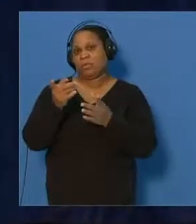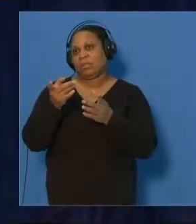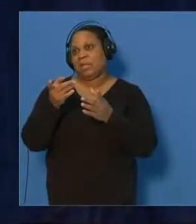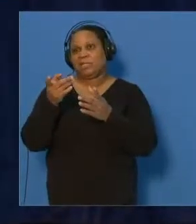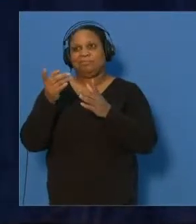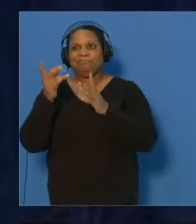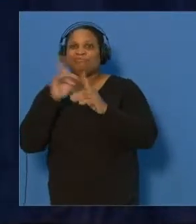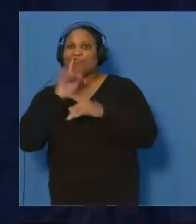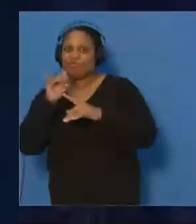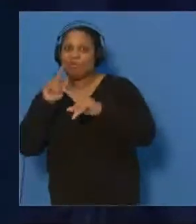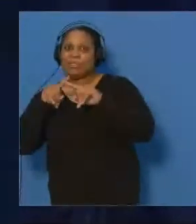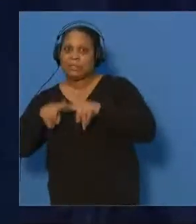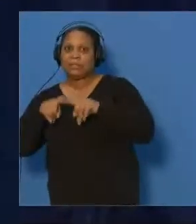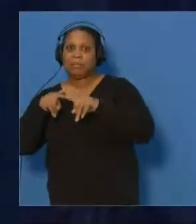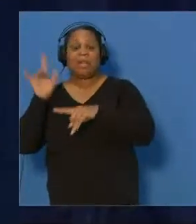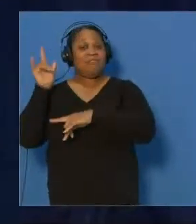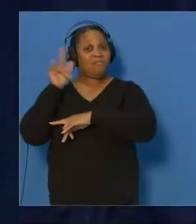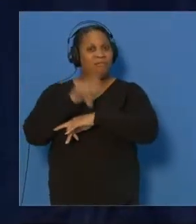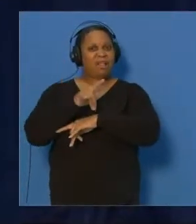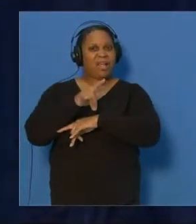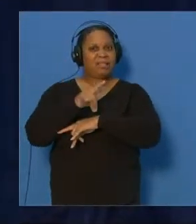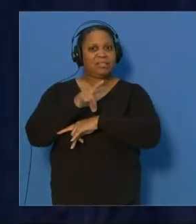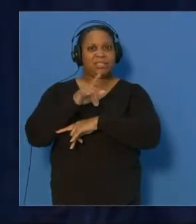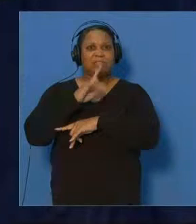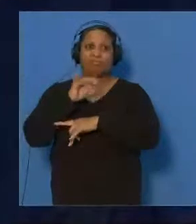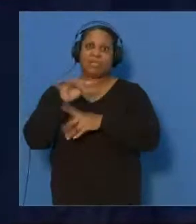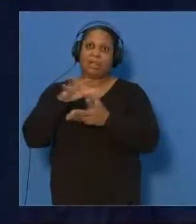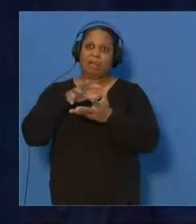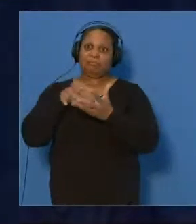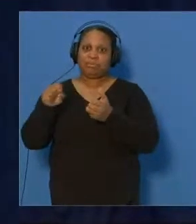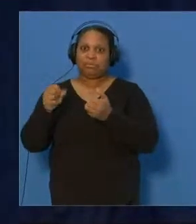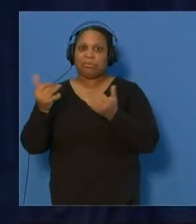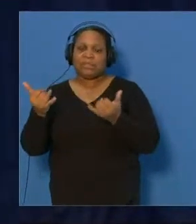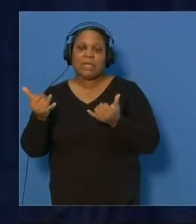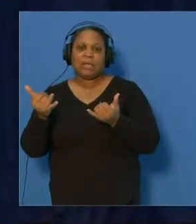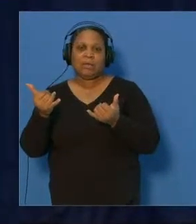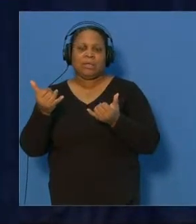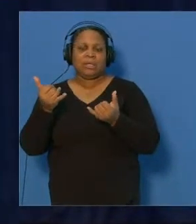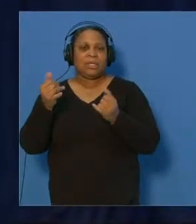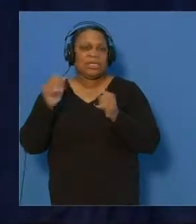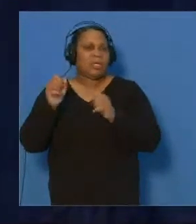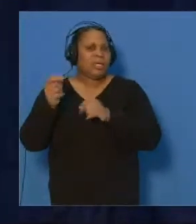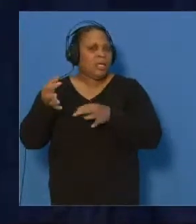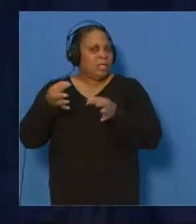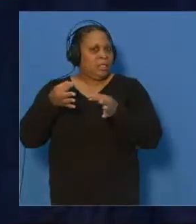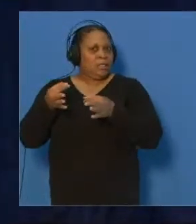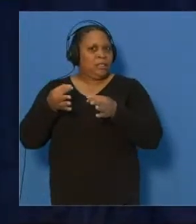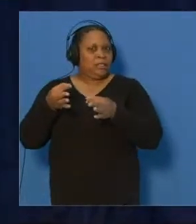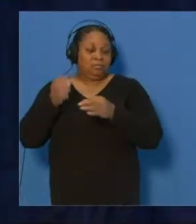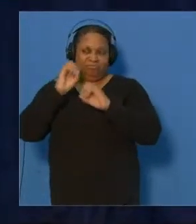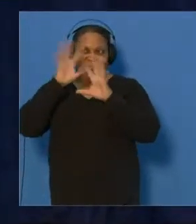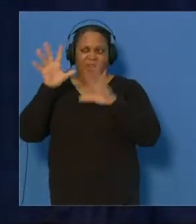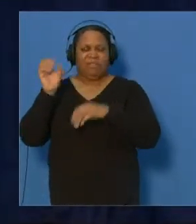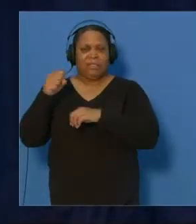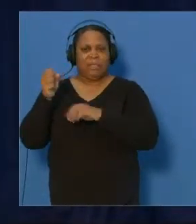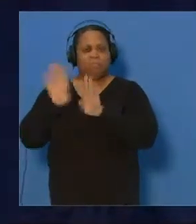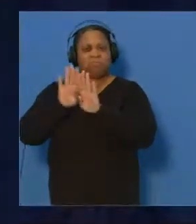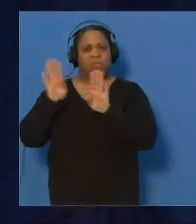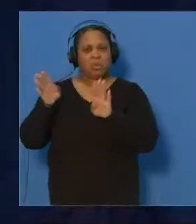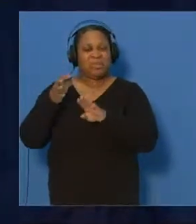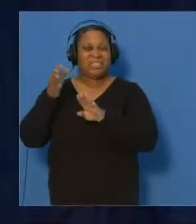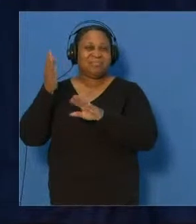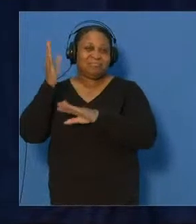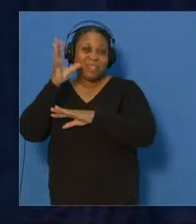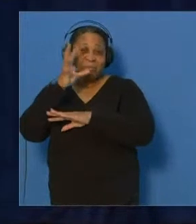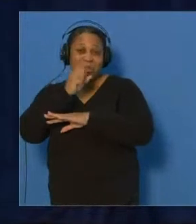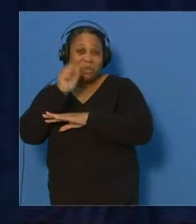flights. Obviously, that is completely scuppered at the moment. What can you tell us how, and obviously the airport opening, I'm assuming is going to